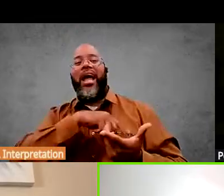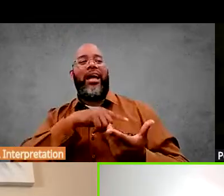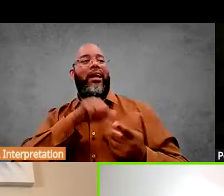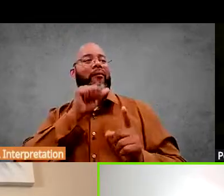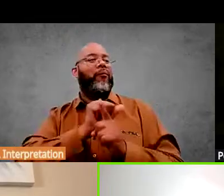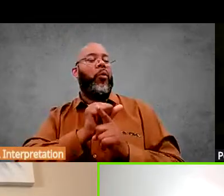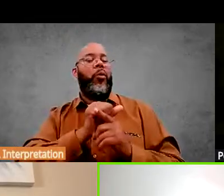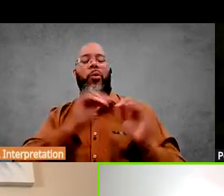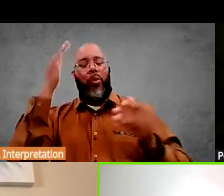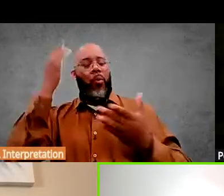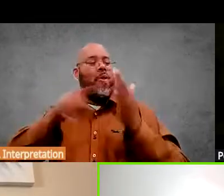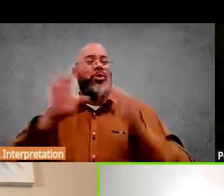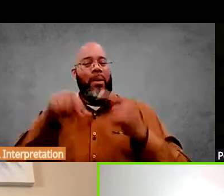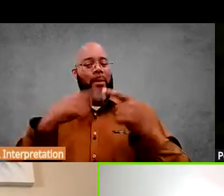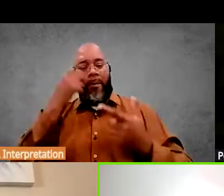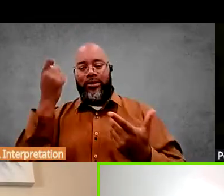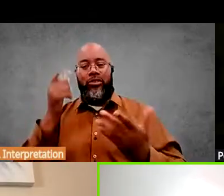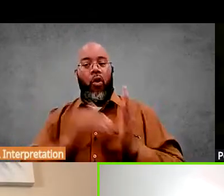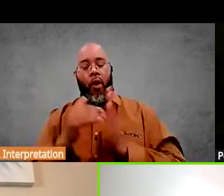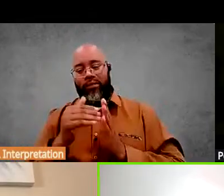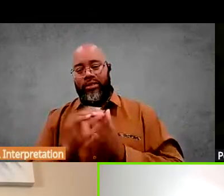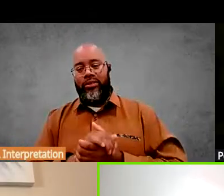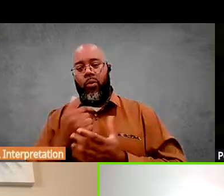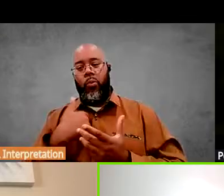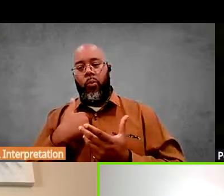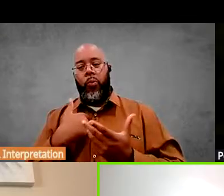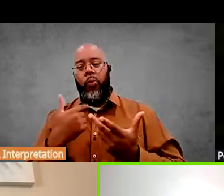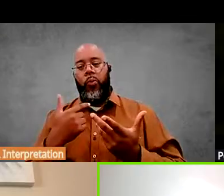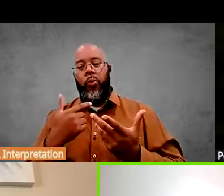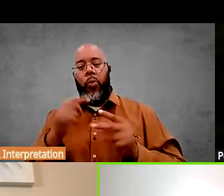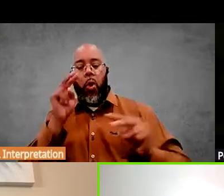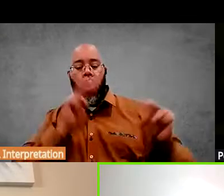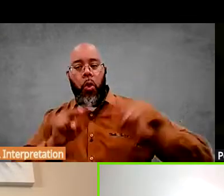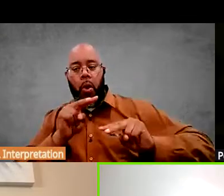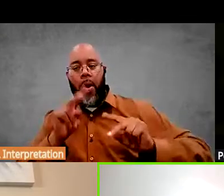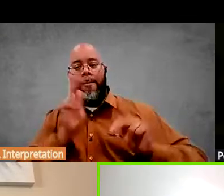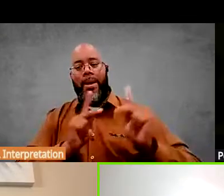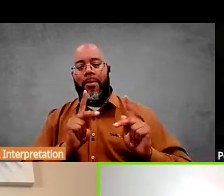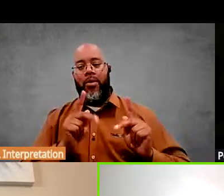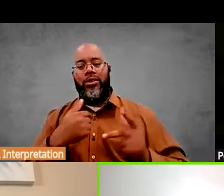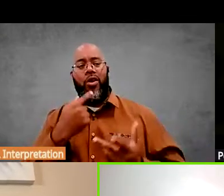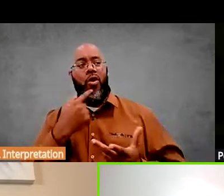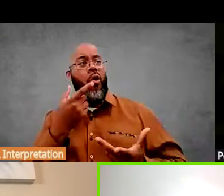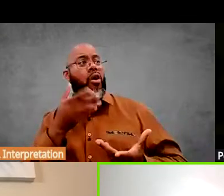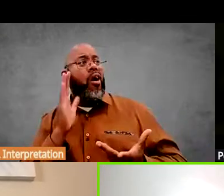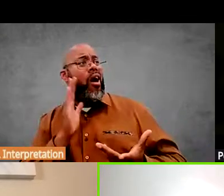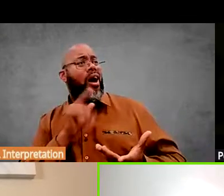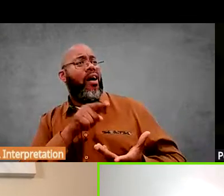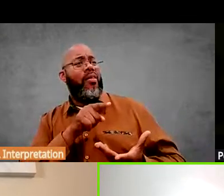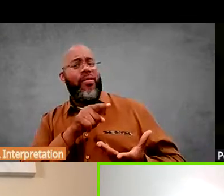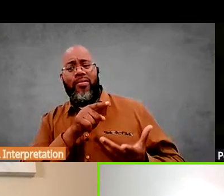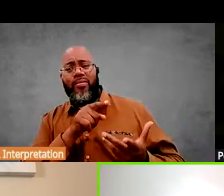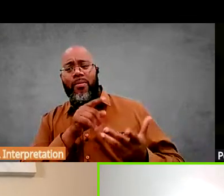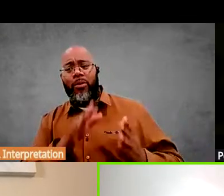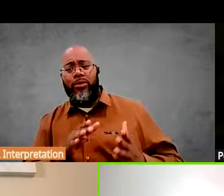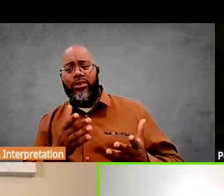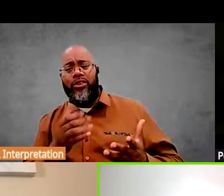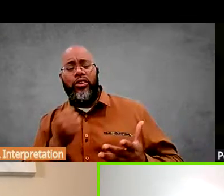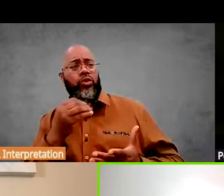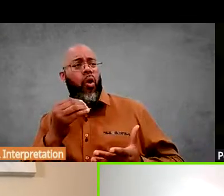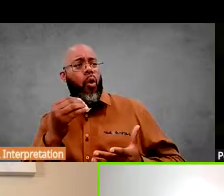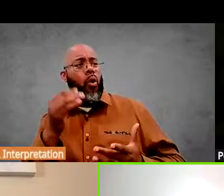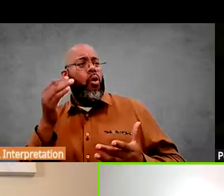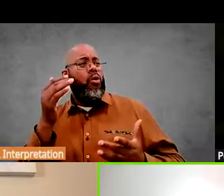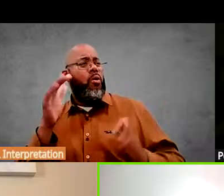talking about because often we sort of look at people and we're like, oh my God, they are so great